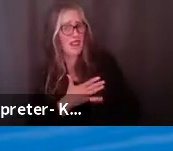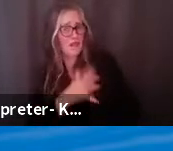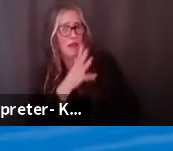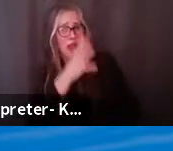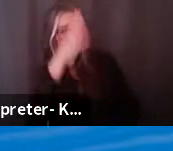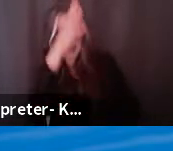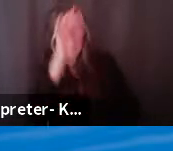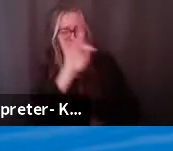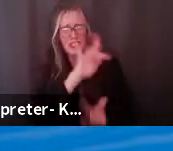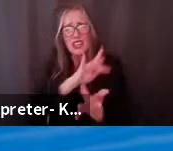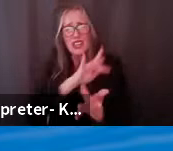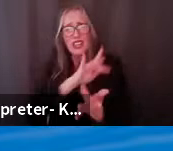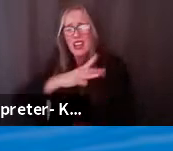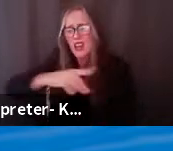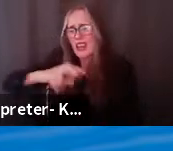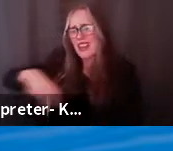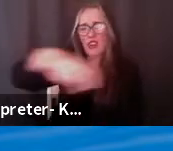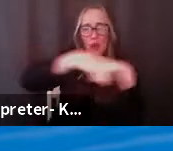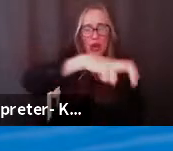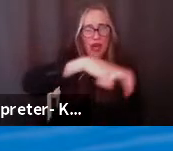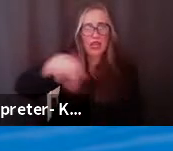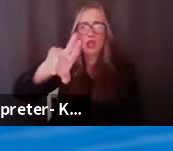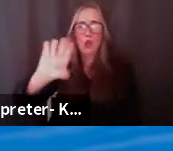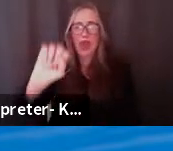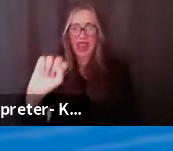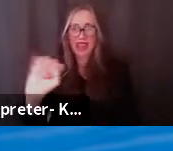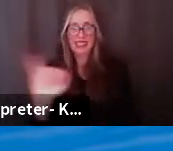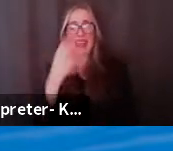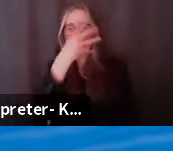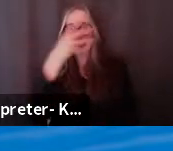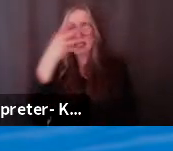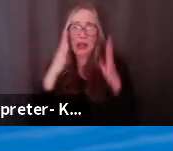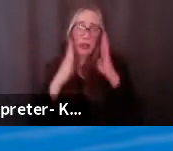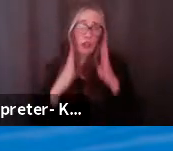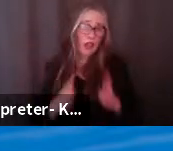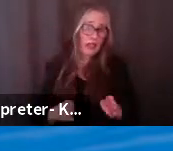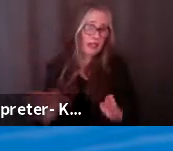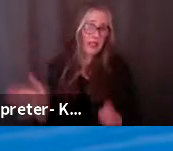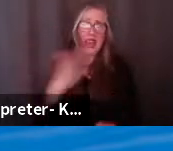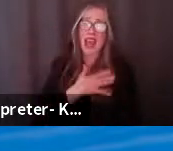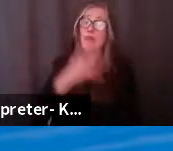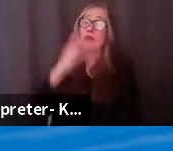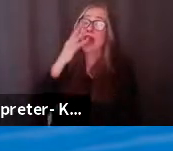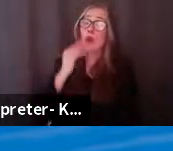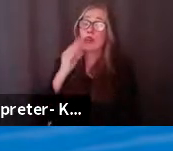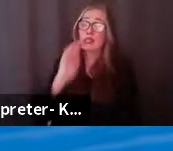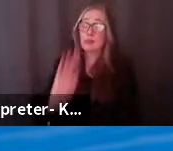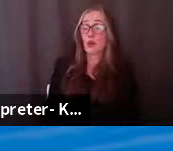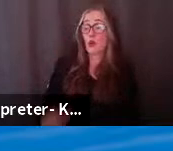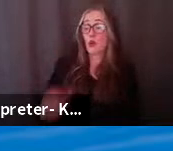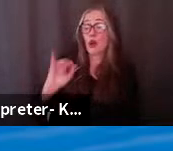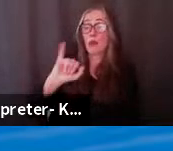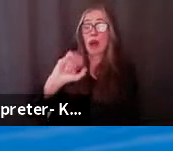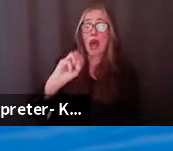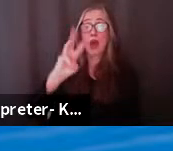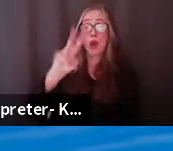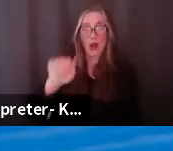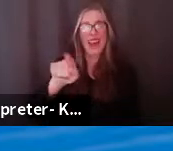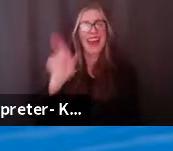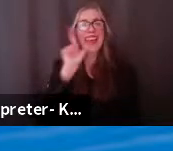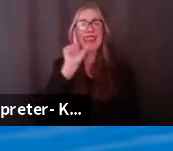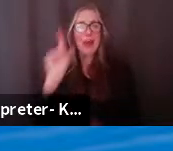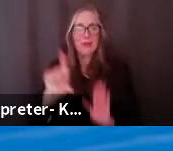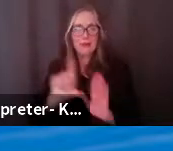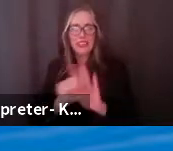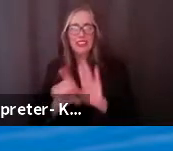u.s as first generation immigrants and of course my own journey in living in iowa the picture to the left is an old photograph of